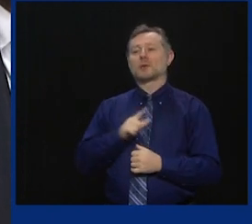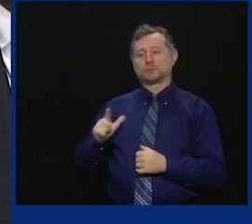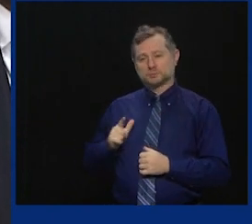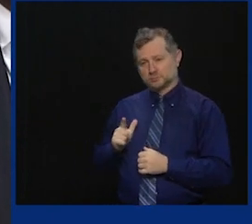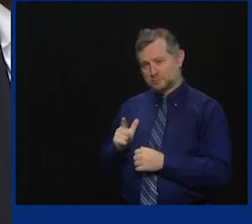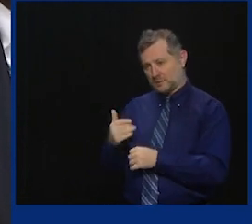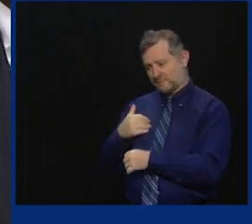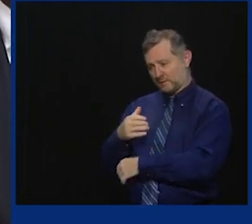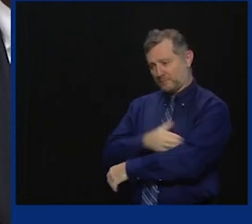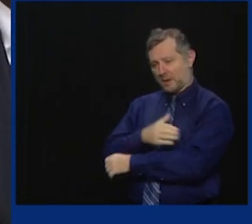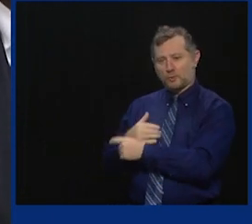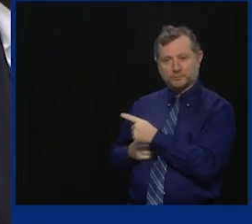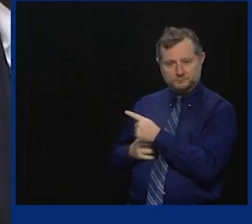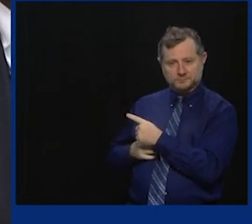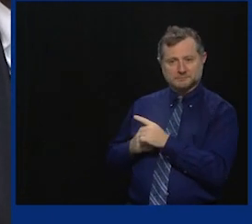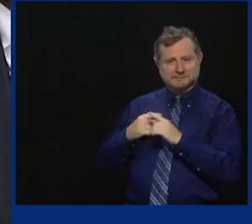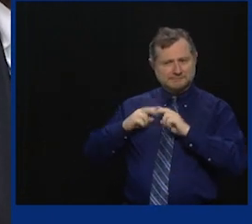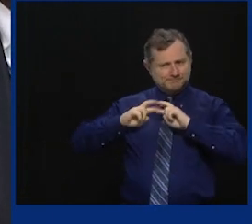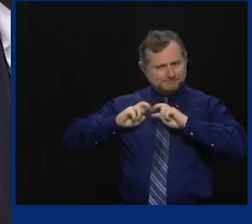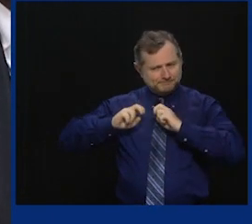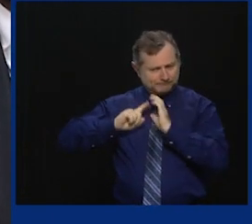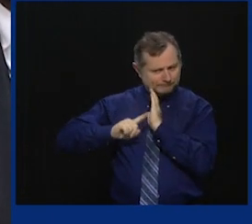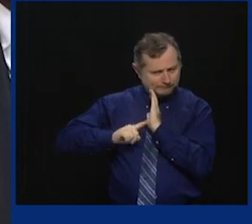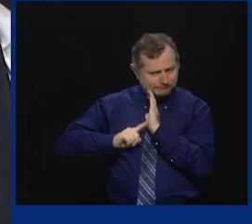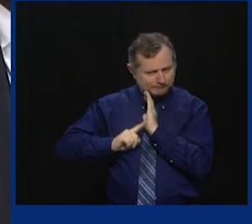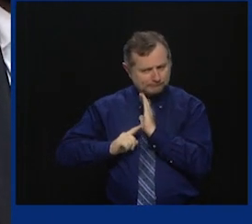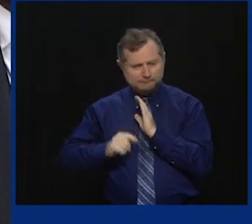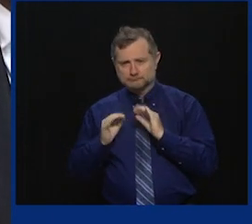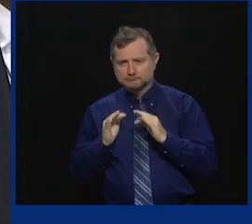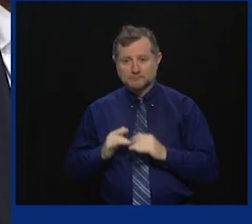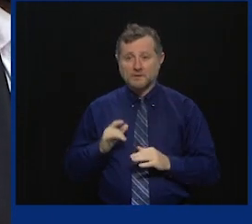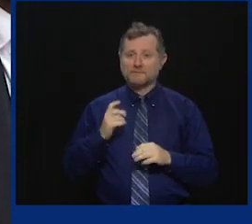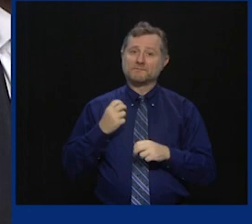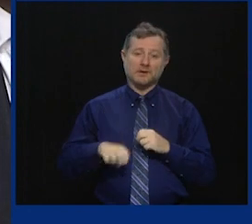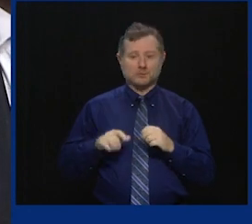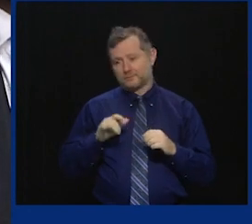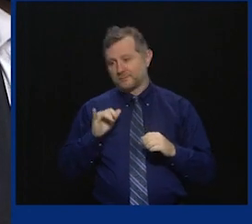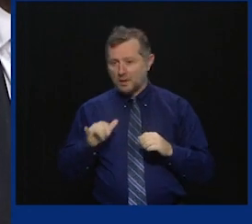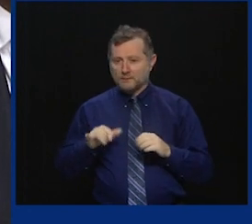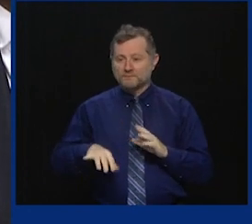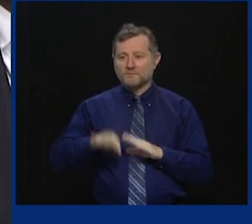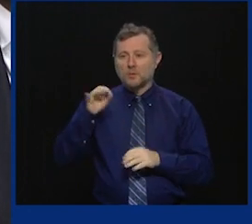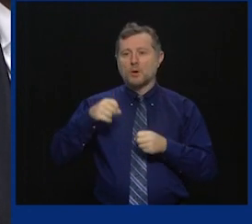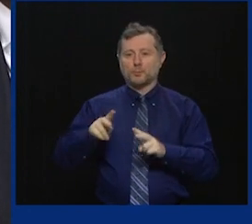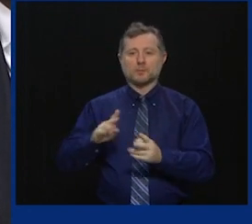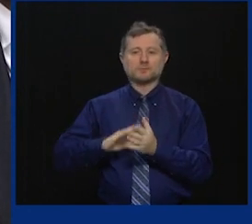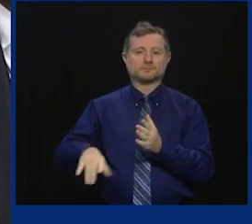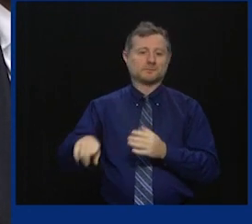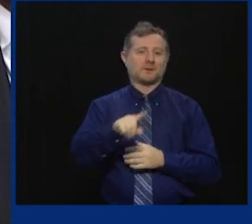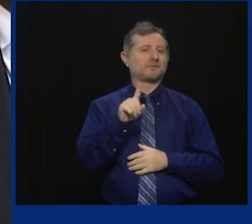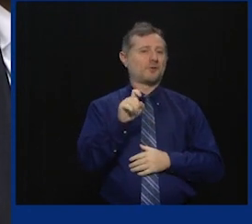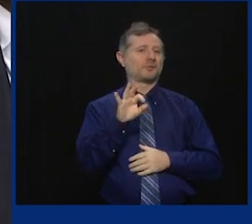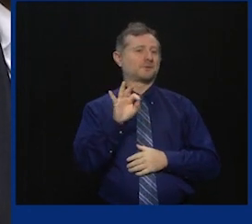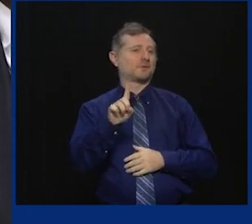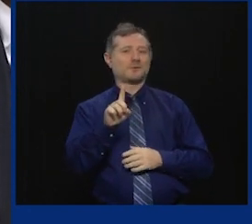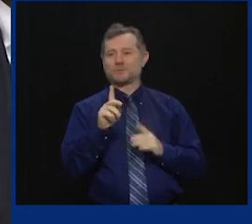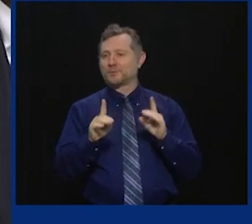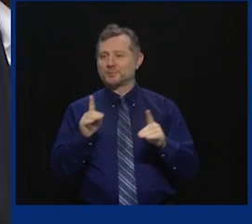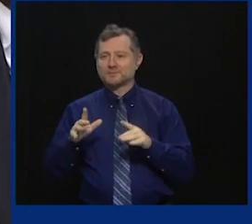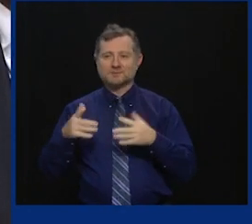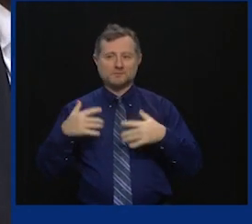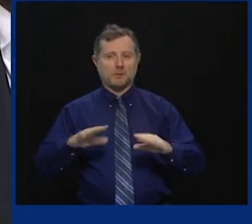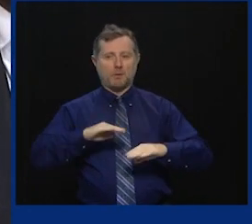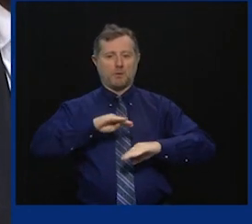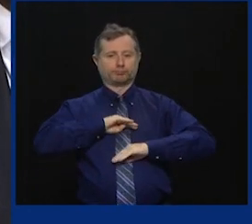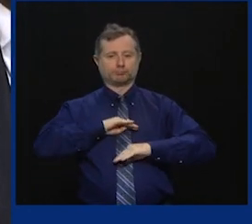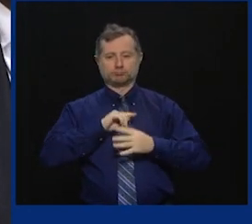to release 191 people who've already met the conditions that are required for release under less